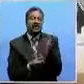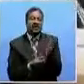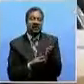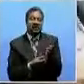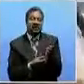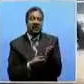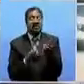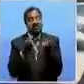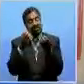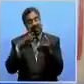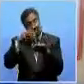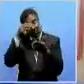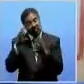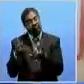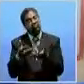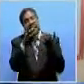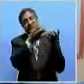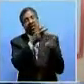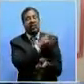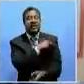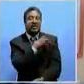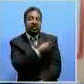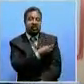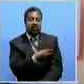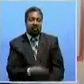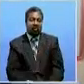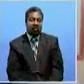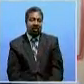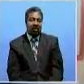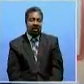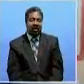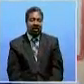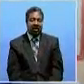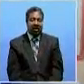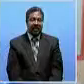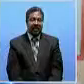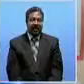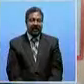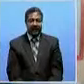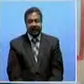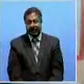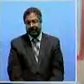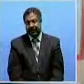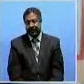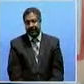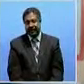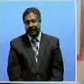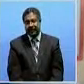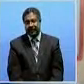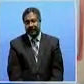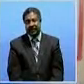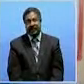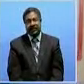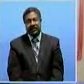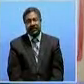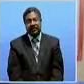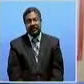Hospital for treatment. In the room that one was a late class and learned it from,